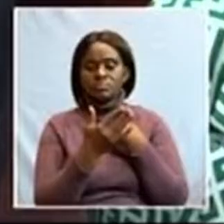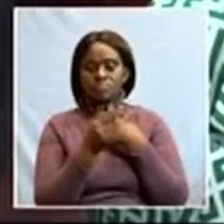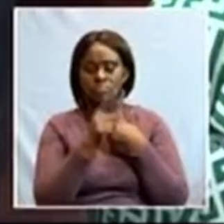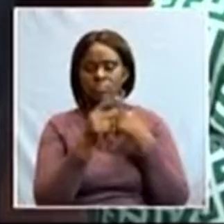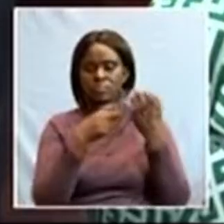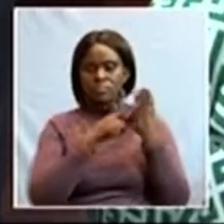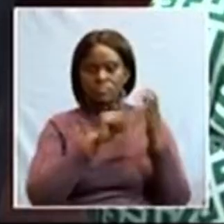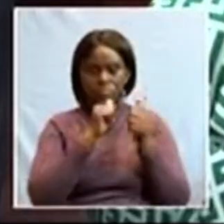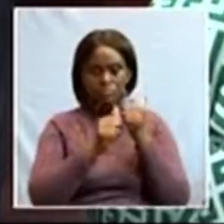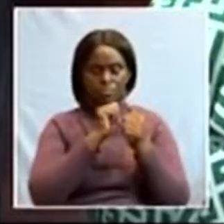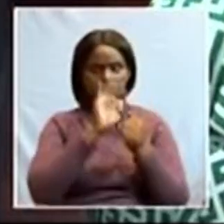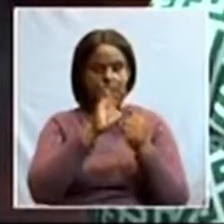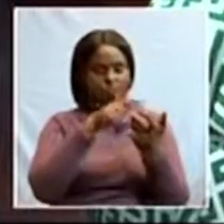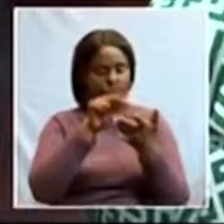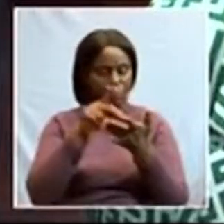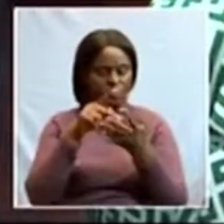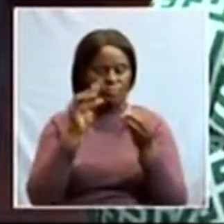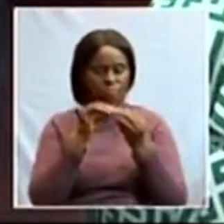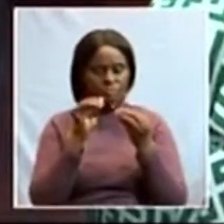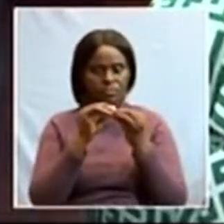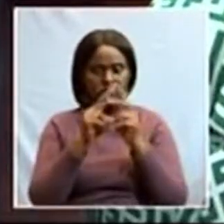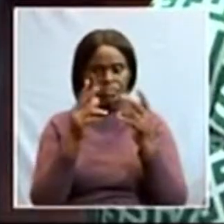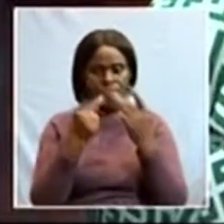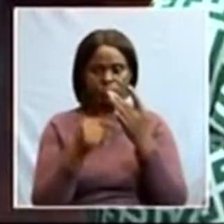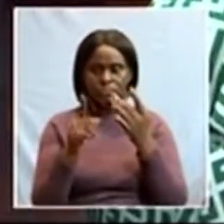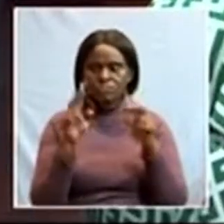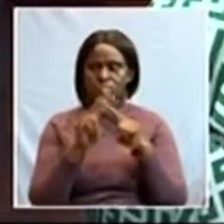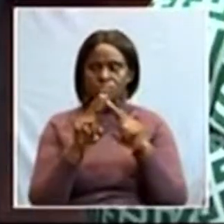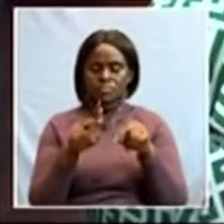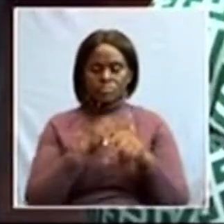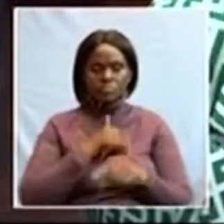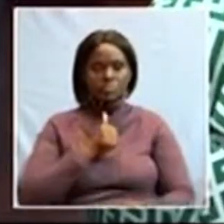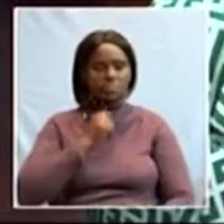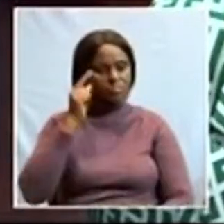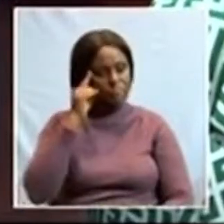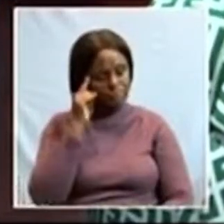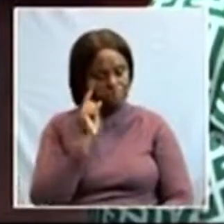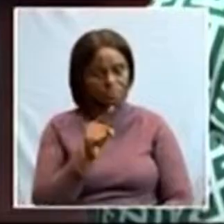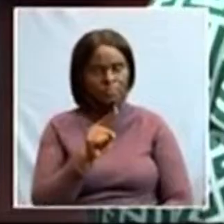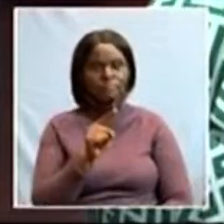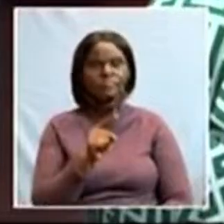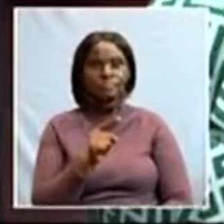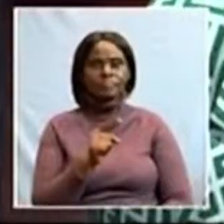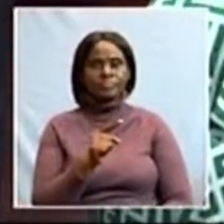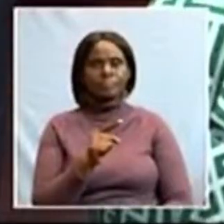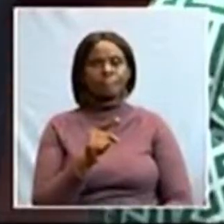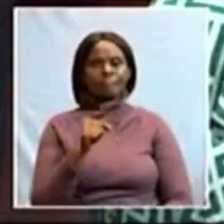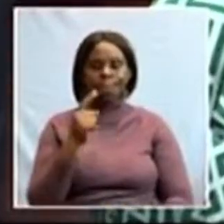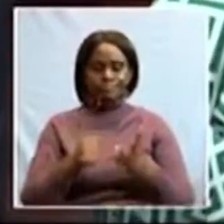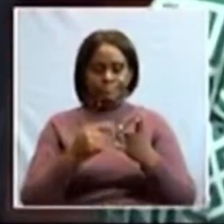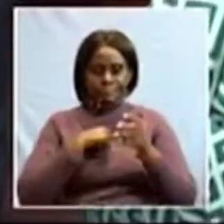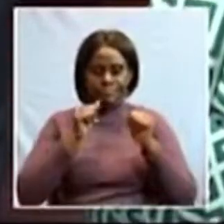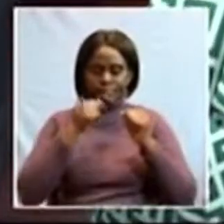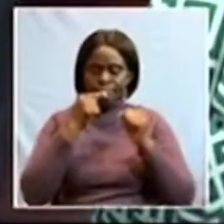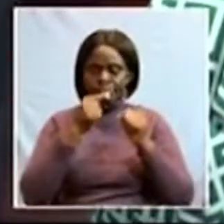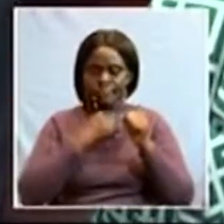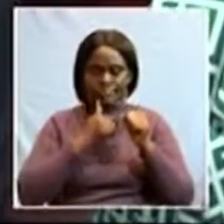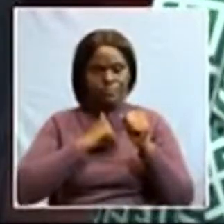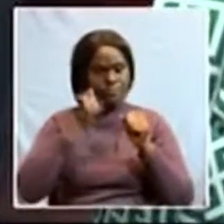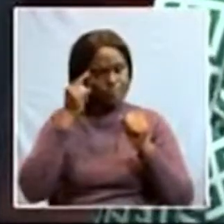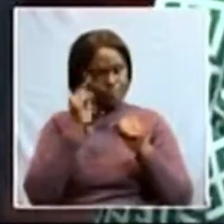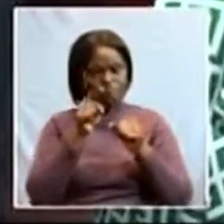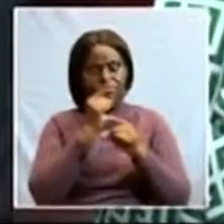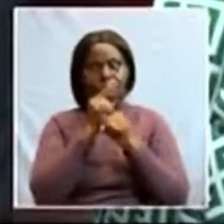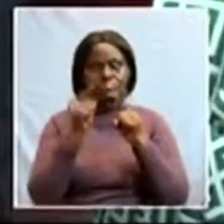receipt, which are the acquittals. So basically, Chair, I think what I can say is that I think there were